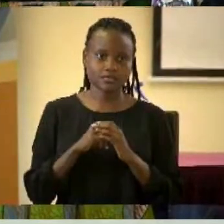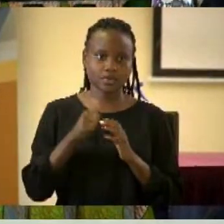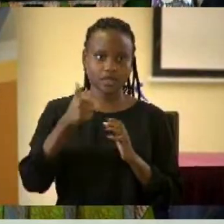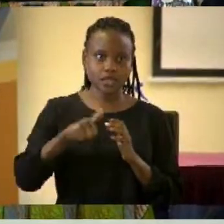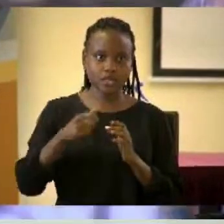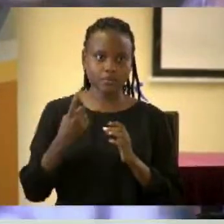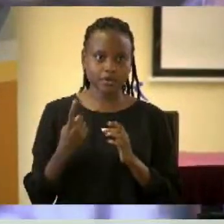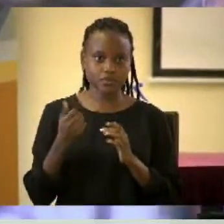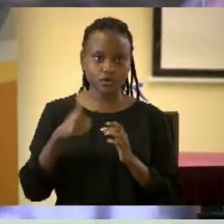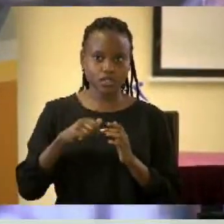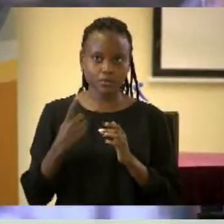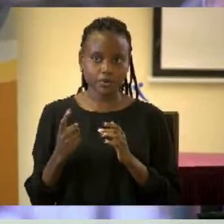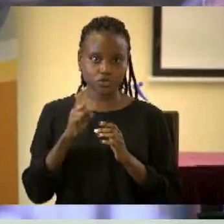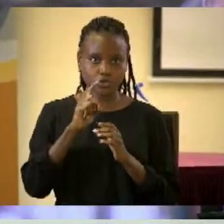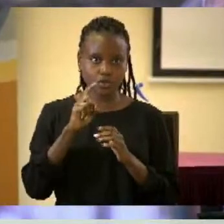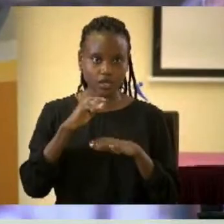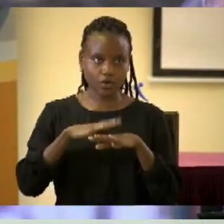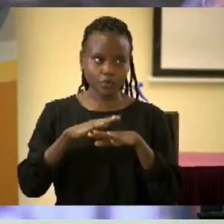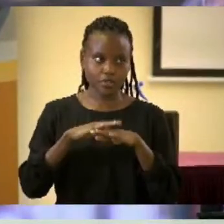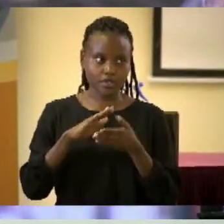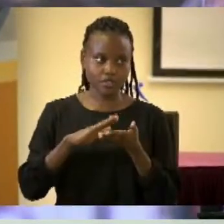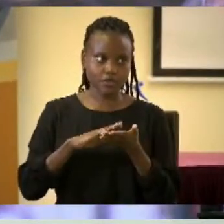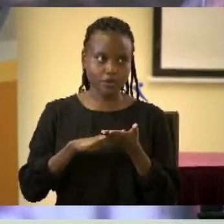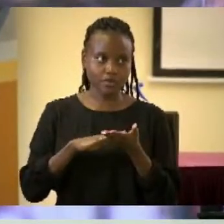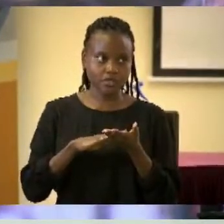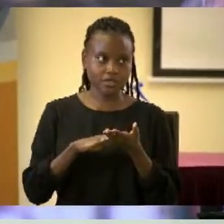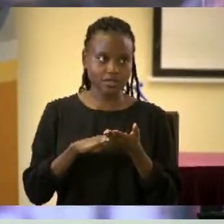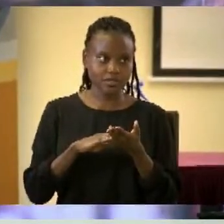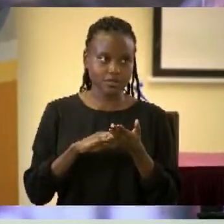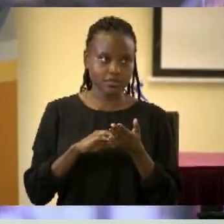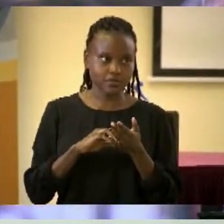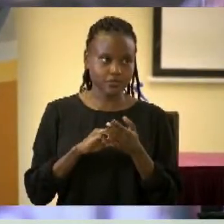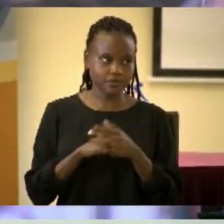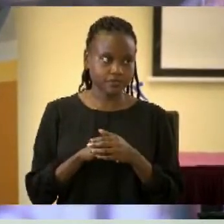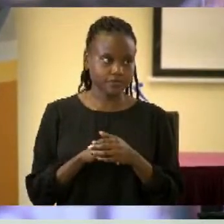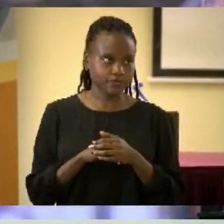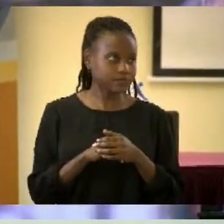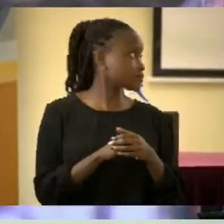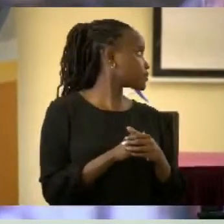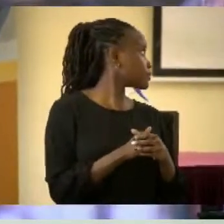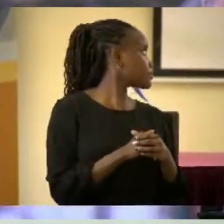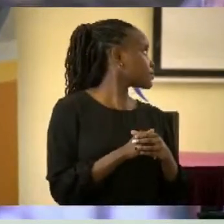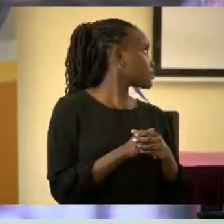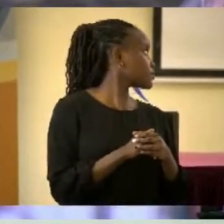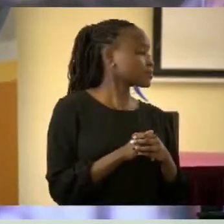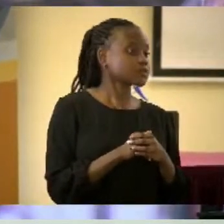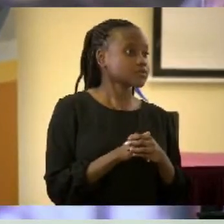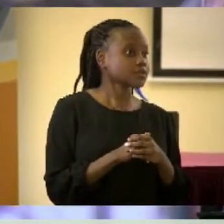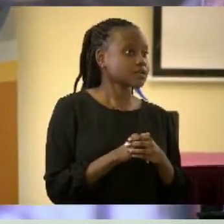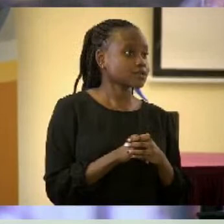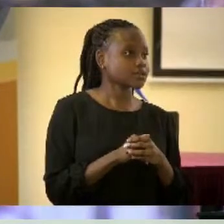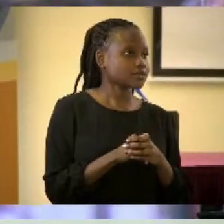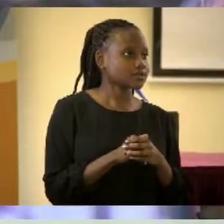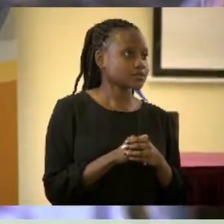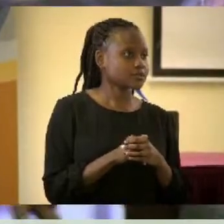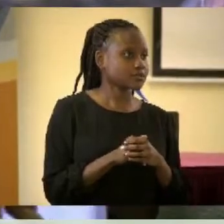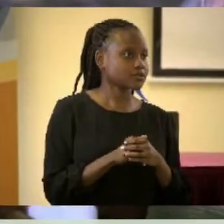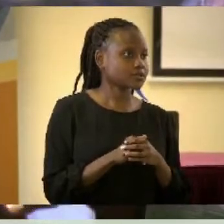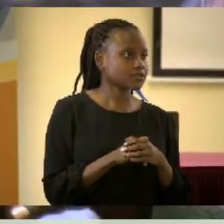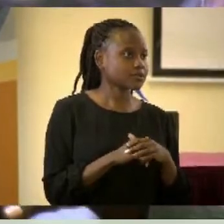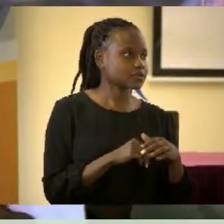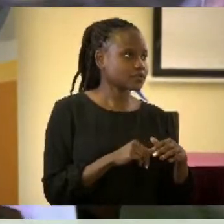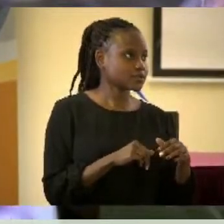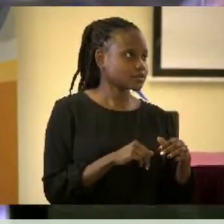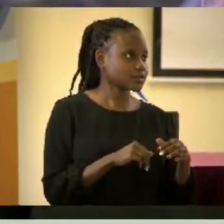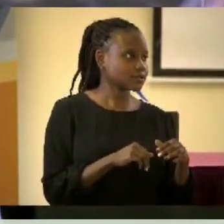with a comment? Okay. All right. So she can just go on.